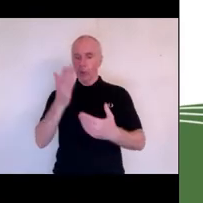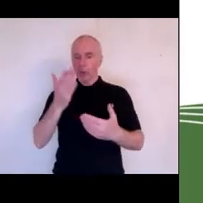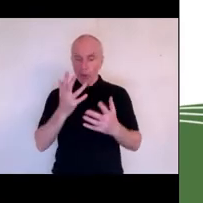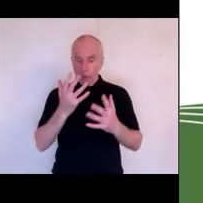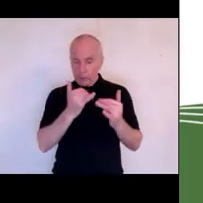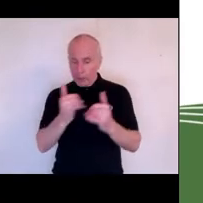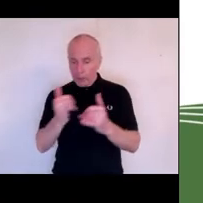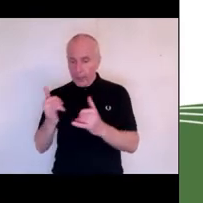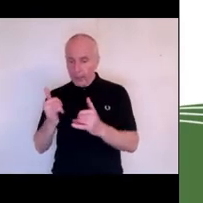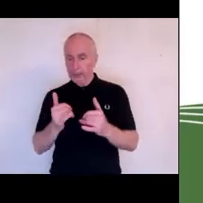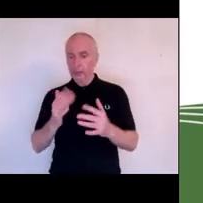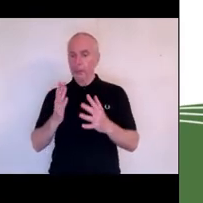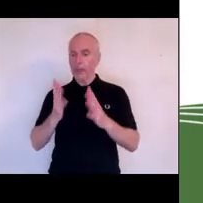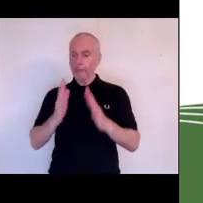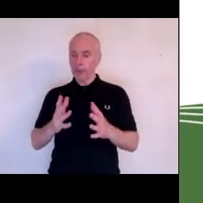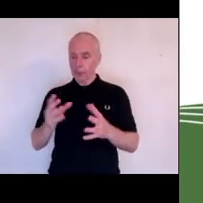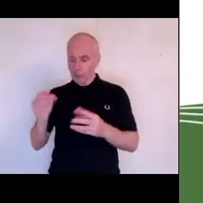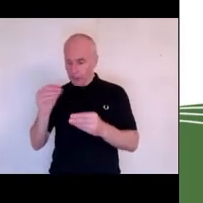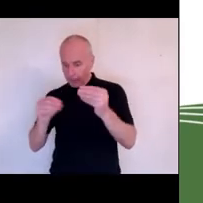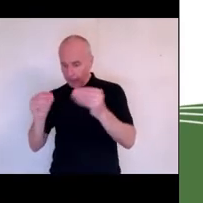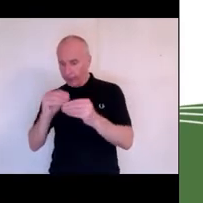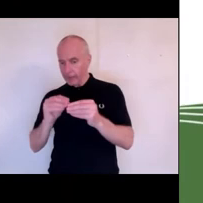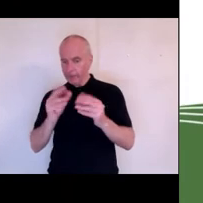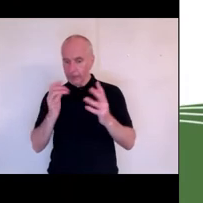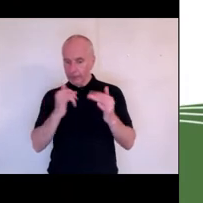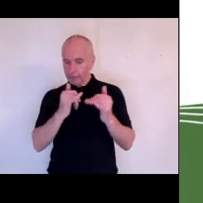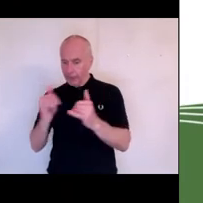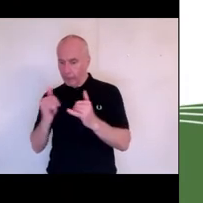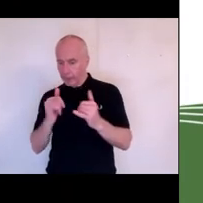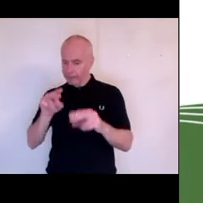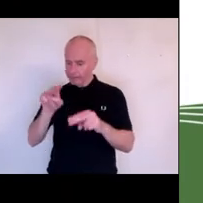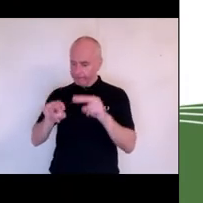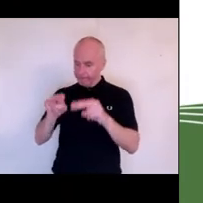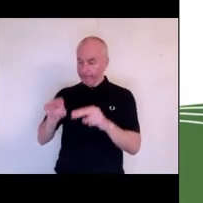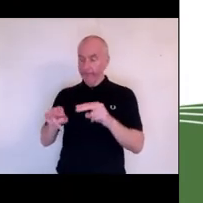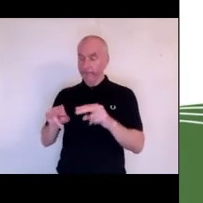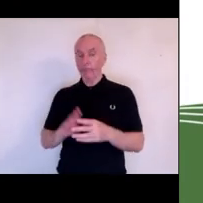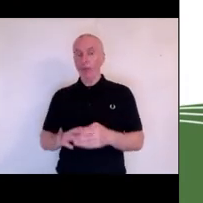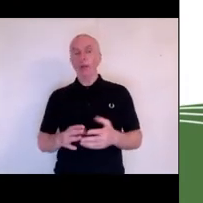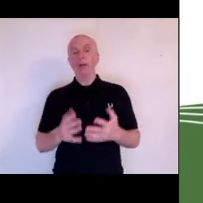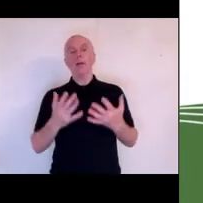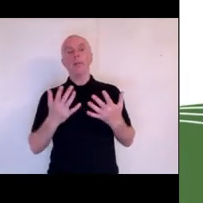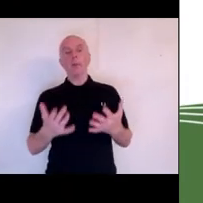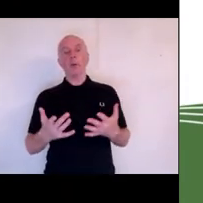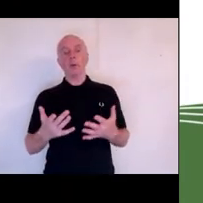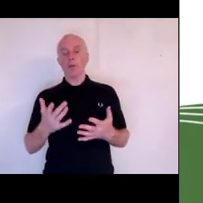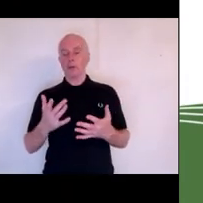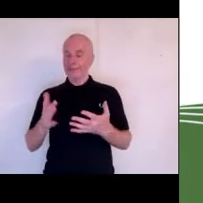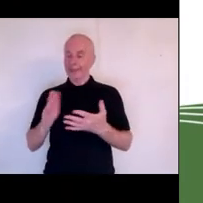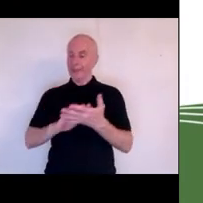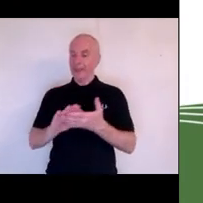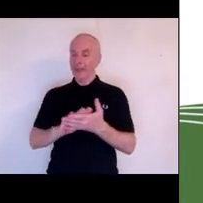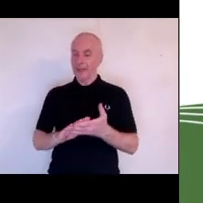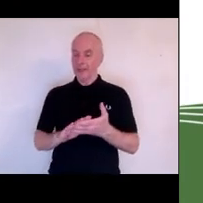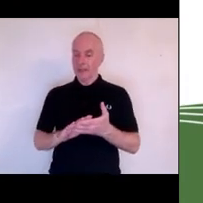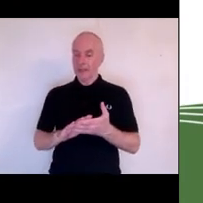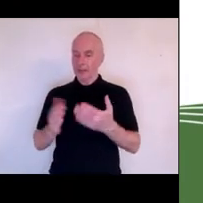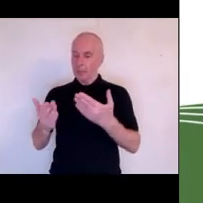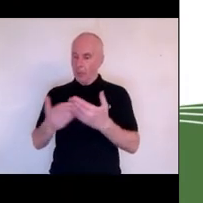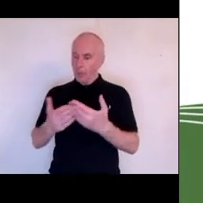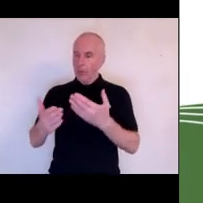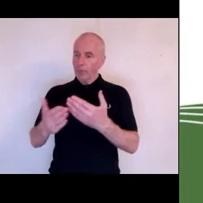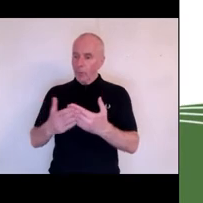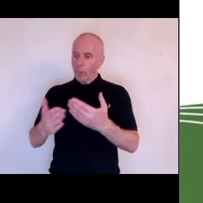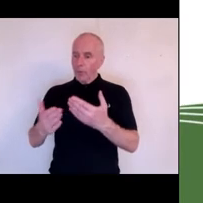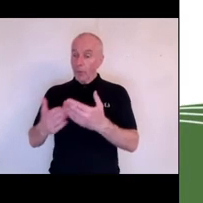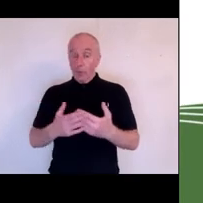compiling and keep evaluating. But as you can imagine, the challenge of evaluation is getting greater and greater, because actually we have the tools